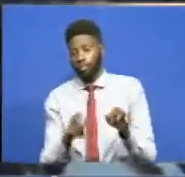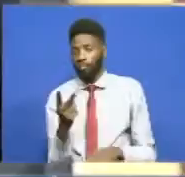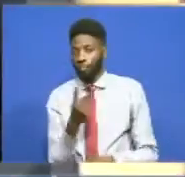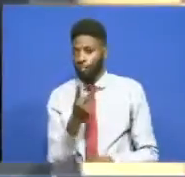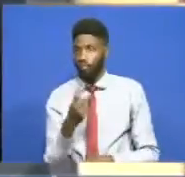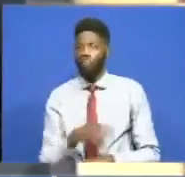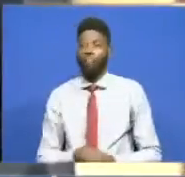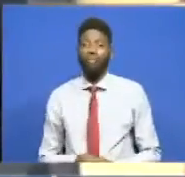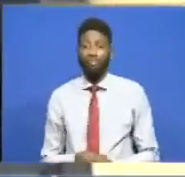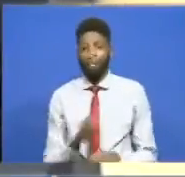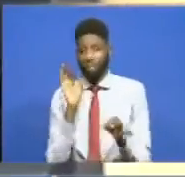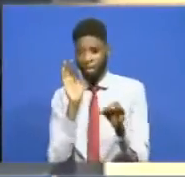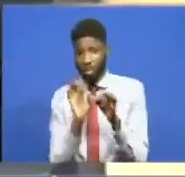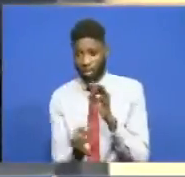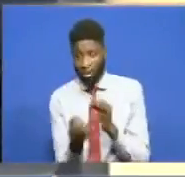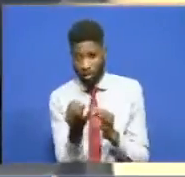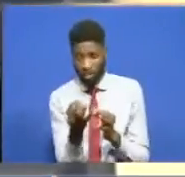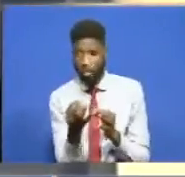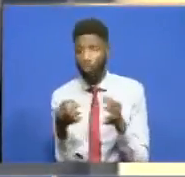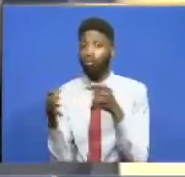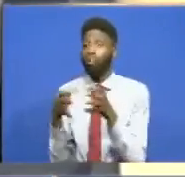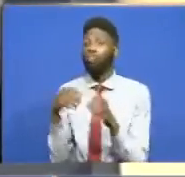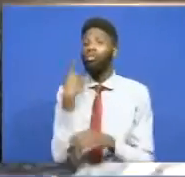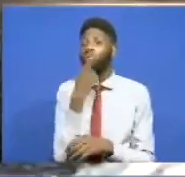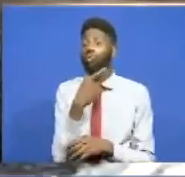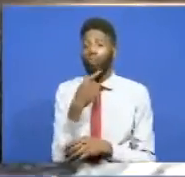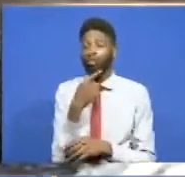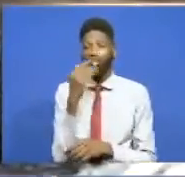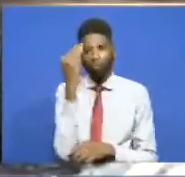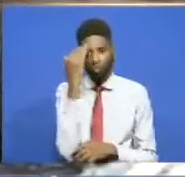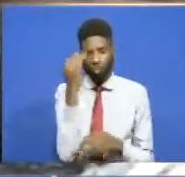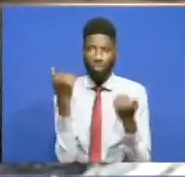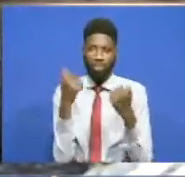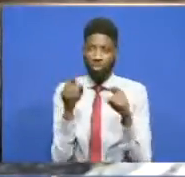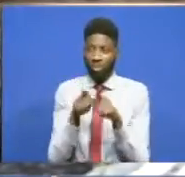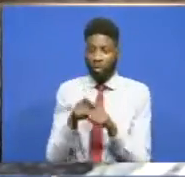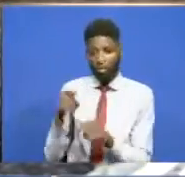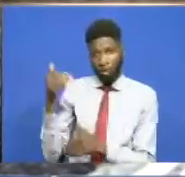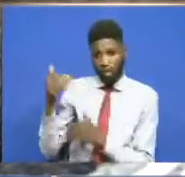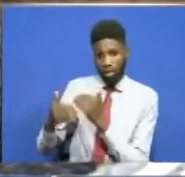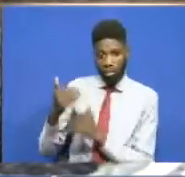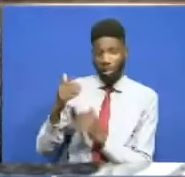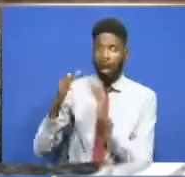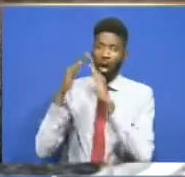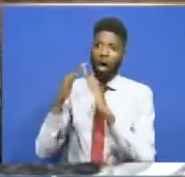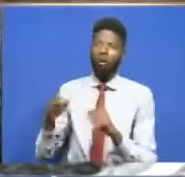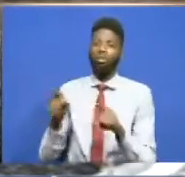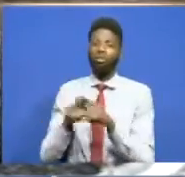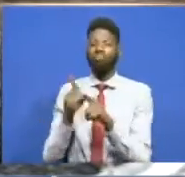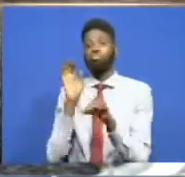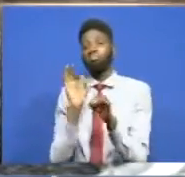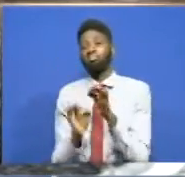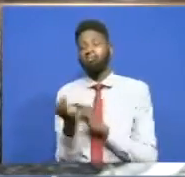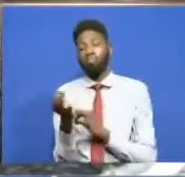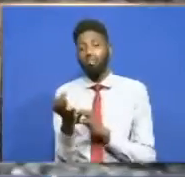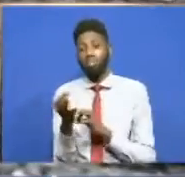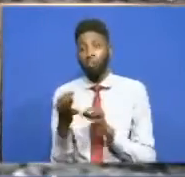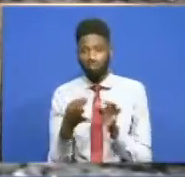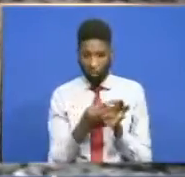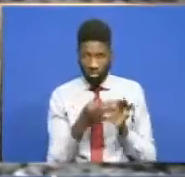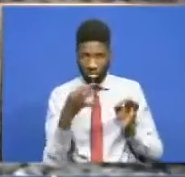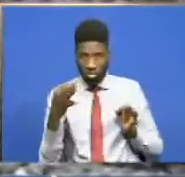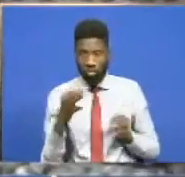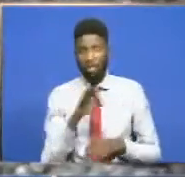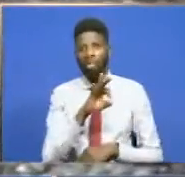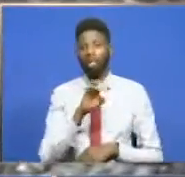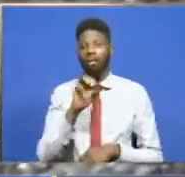The arsonist, who are yet to be identified, also set ablaze a residential house located 300 meters away from the chief's office.